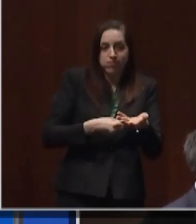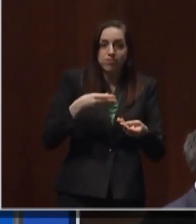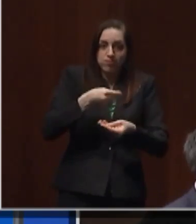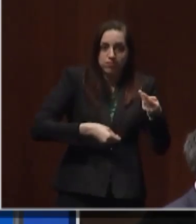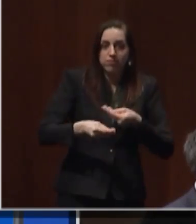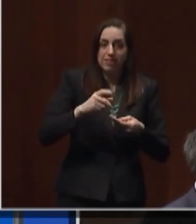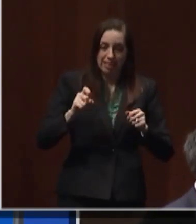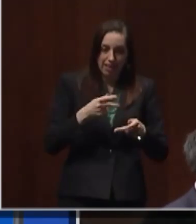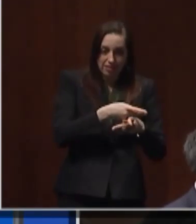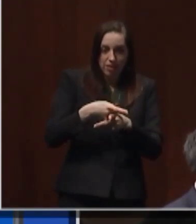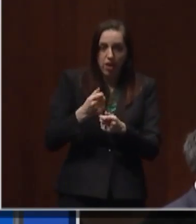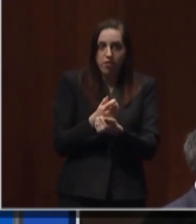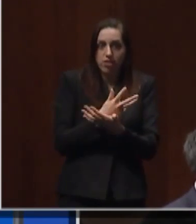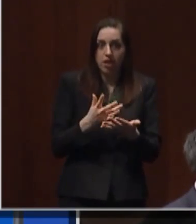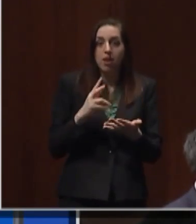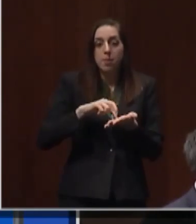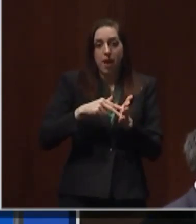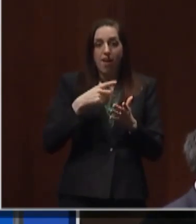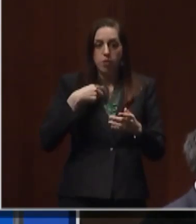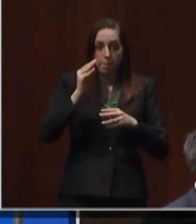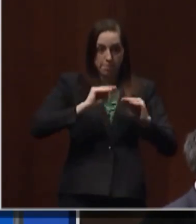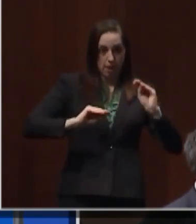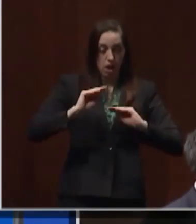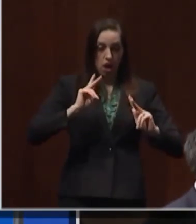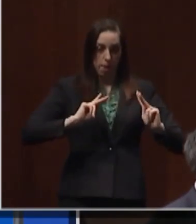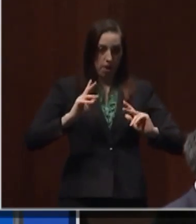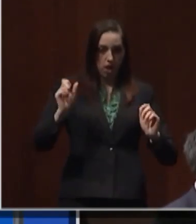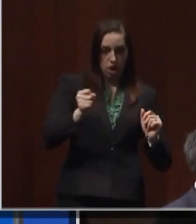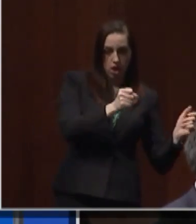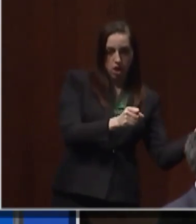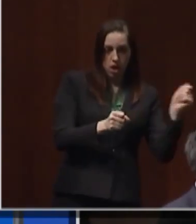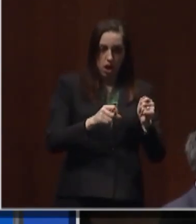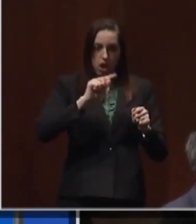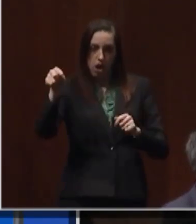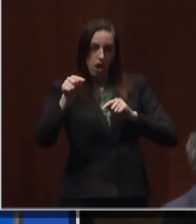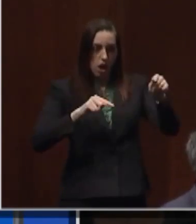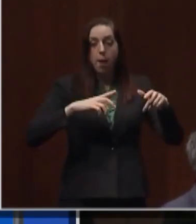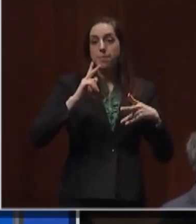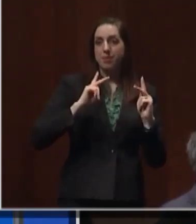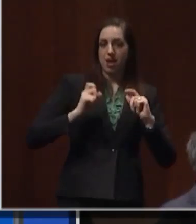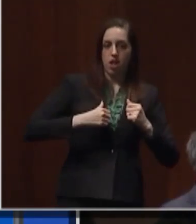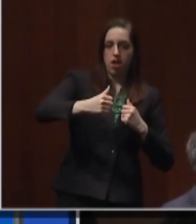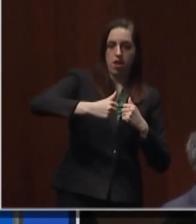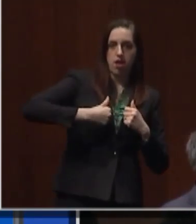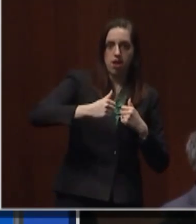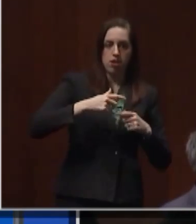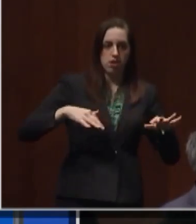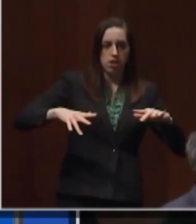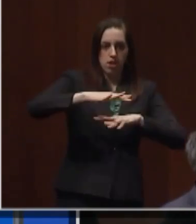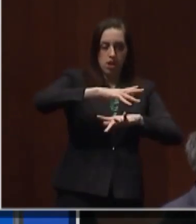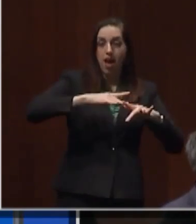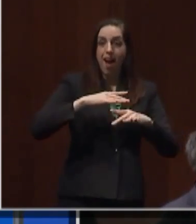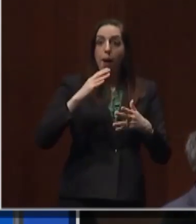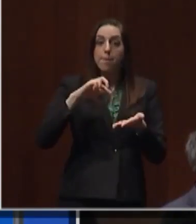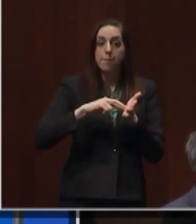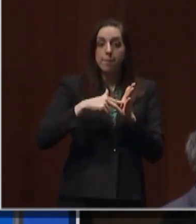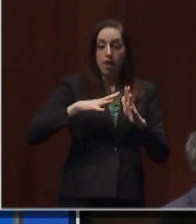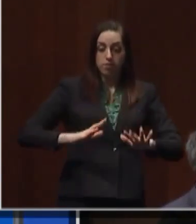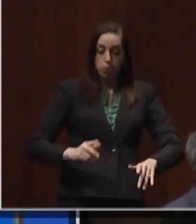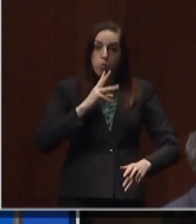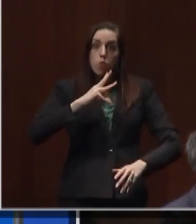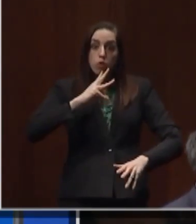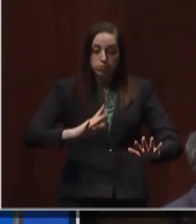drainage. We have to move people quickly, efficiently from point A to point B, and reduce the threat of flooding in our